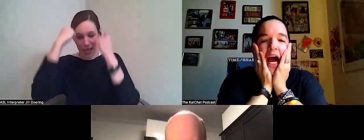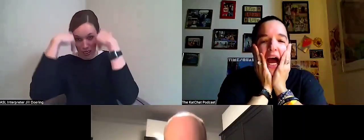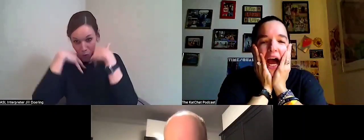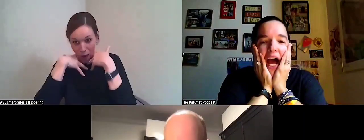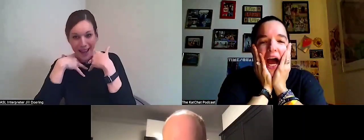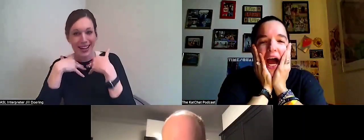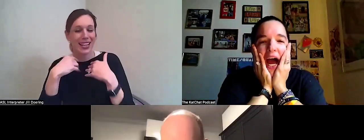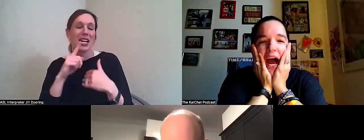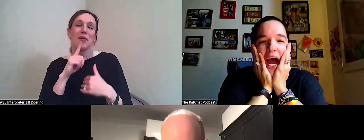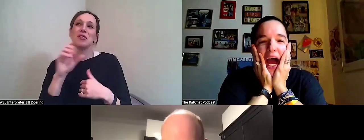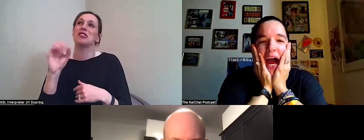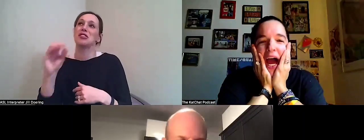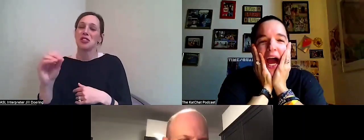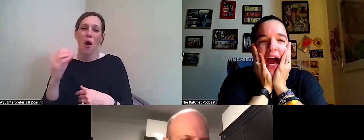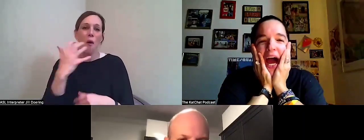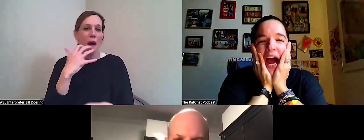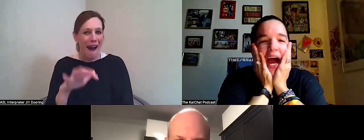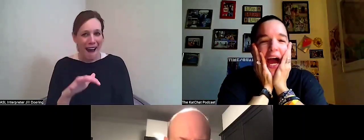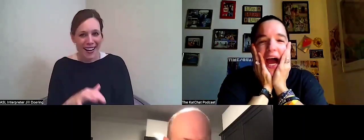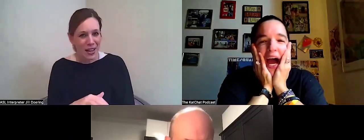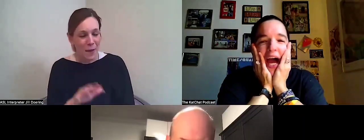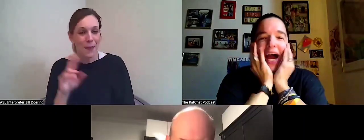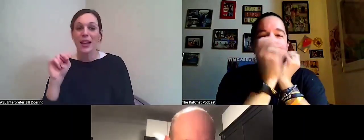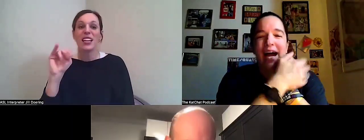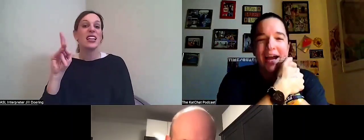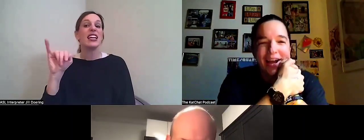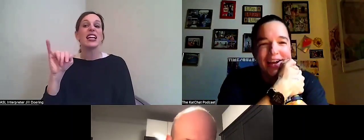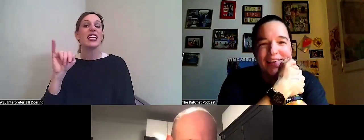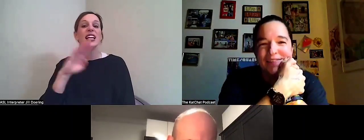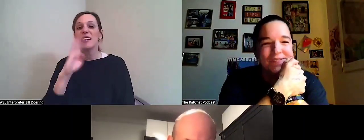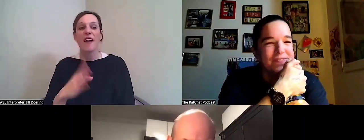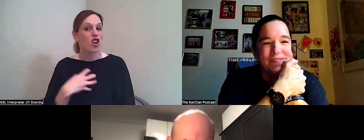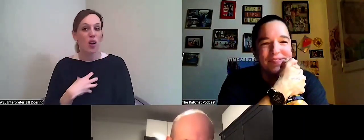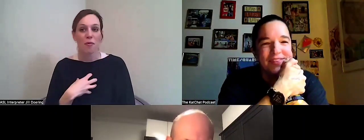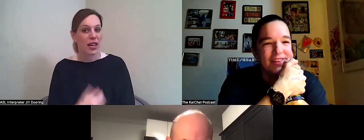so hot. But Nikki never complains.